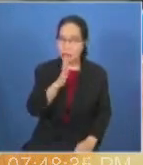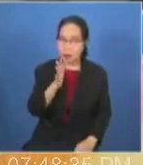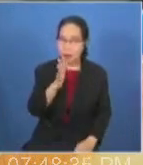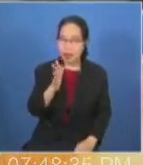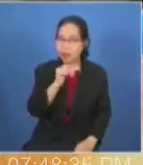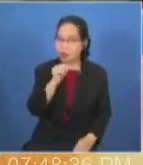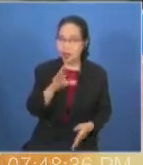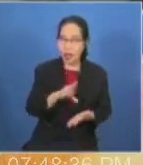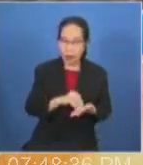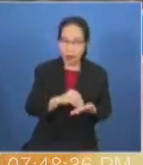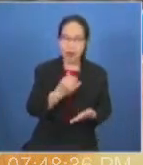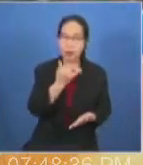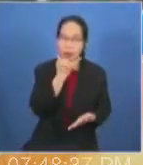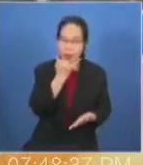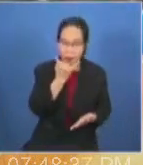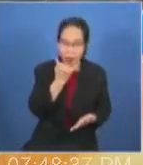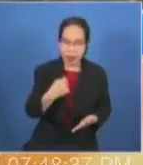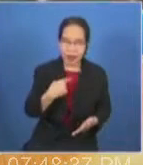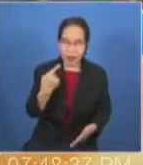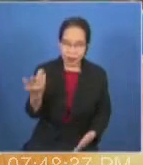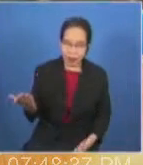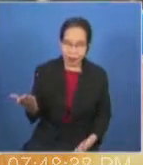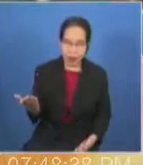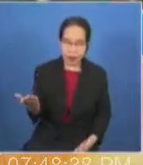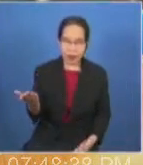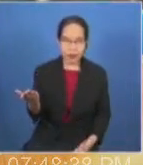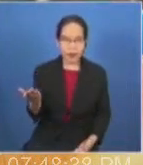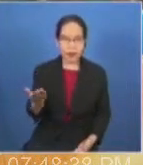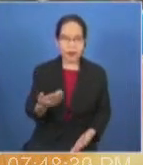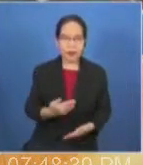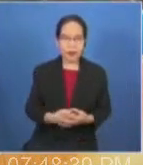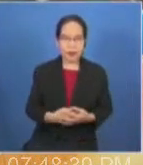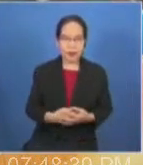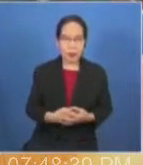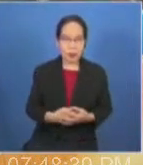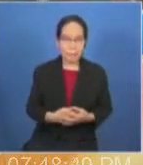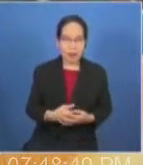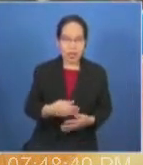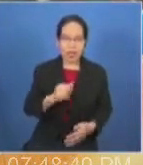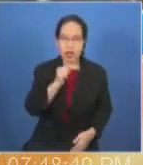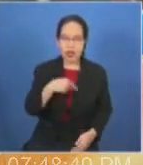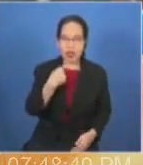just tell him, don't say that word. It's a bad word.